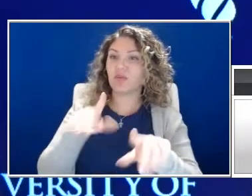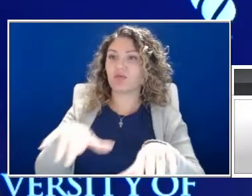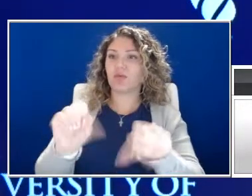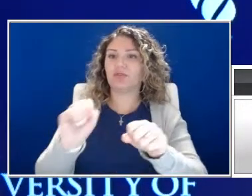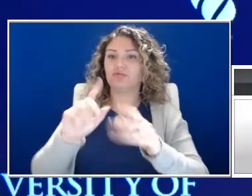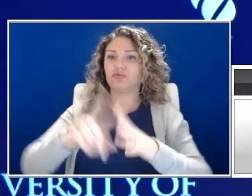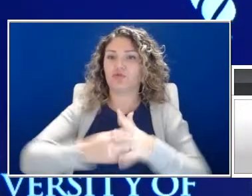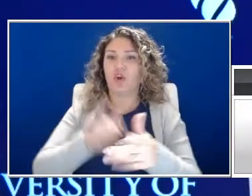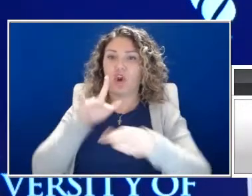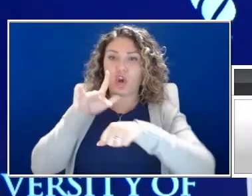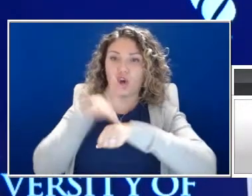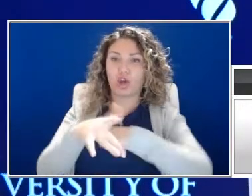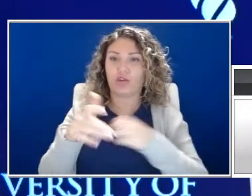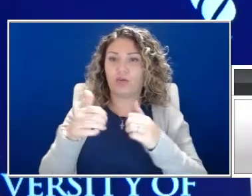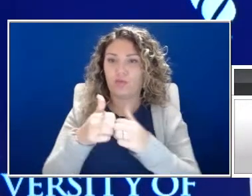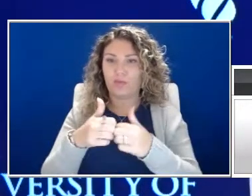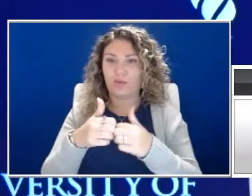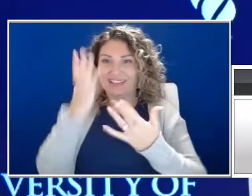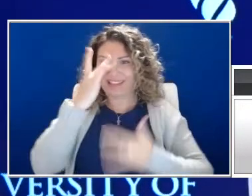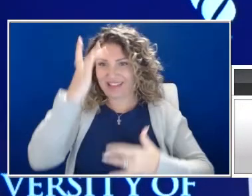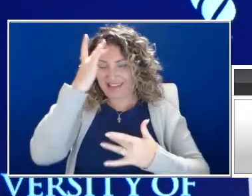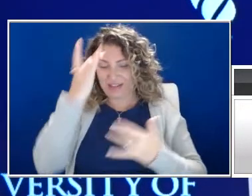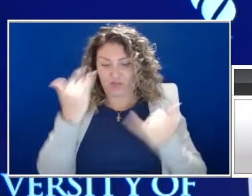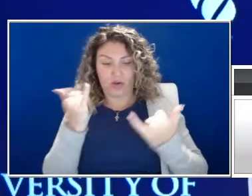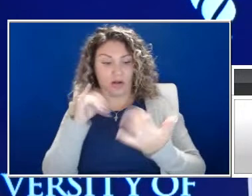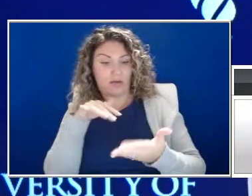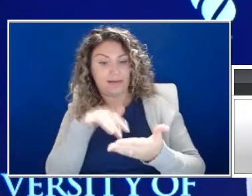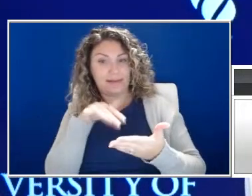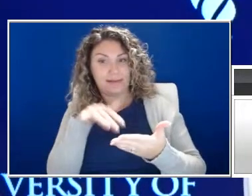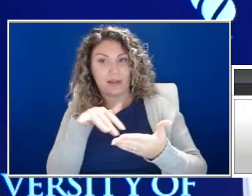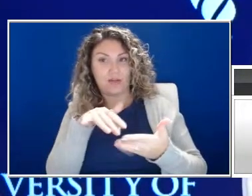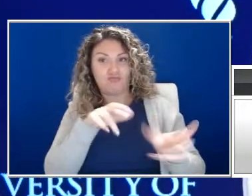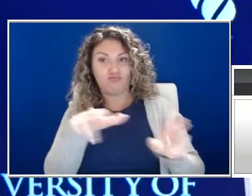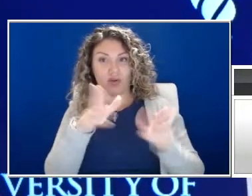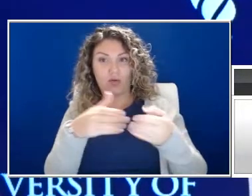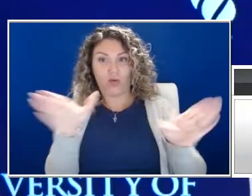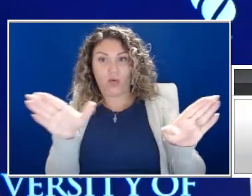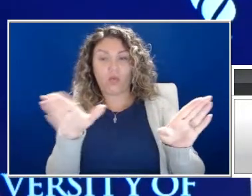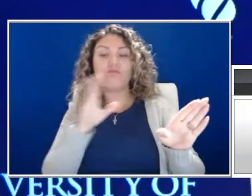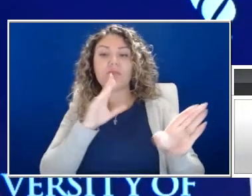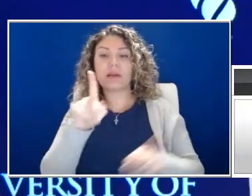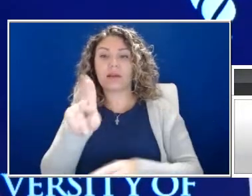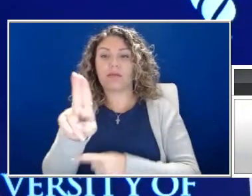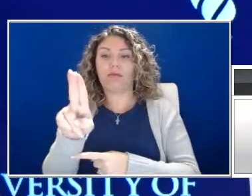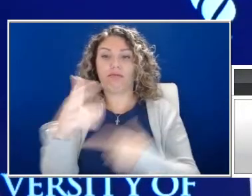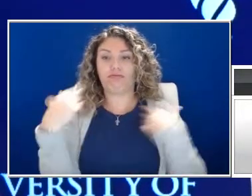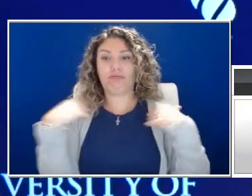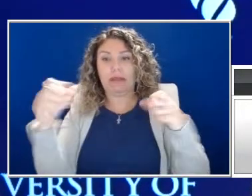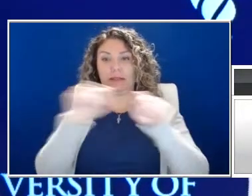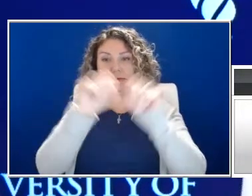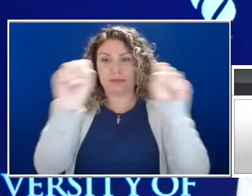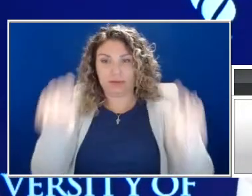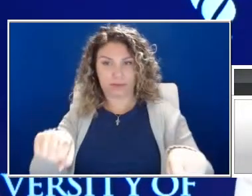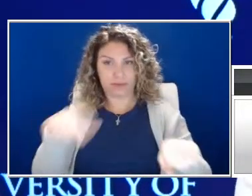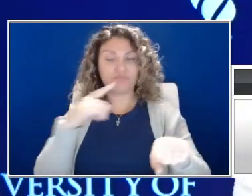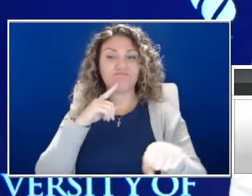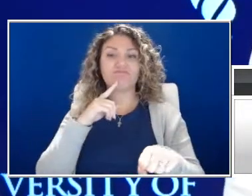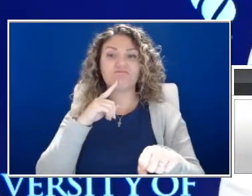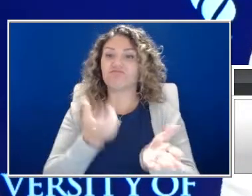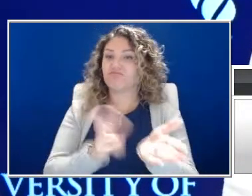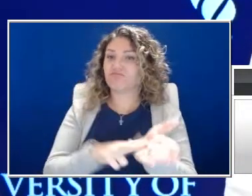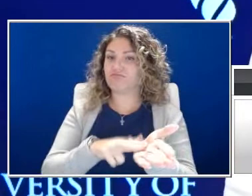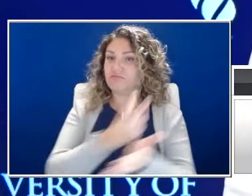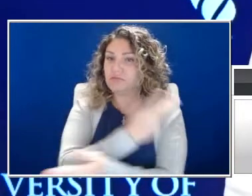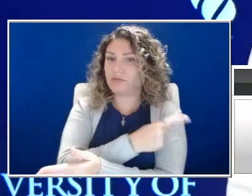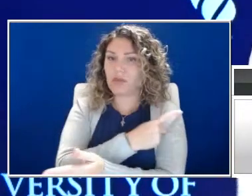process. And right now we have a study that we're getting ready to open at University of Kansas Cancer Center that enrolls patients in a trial that will